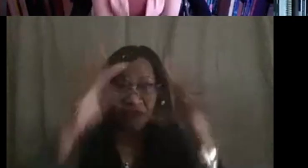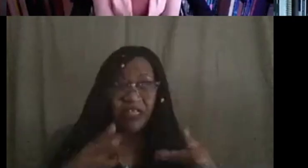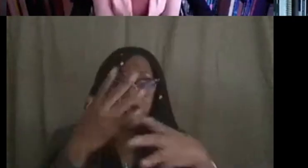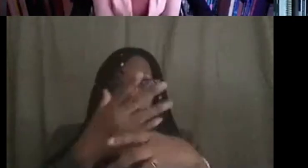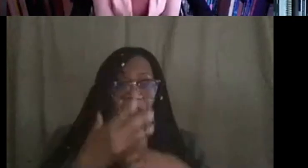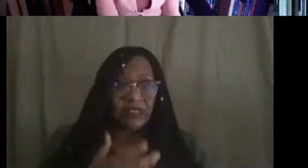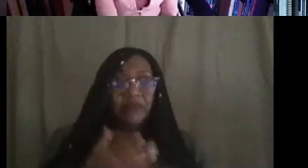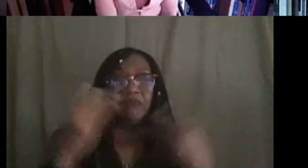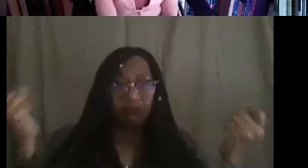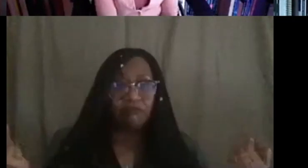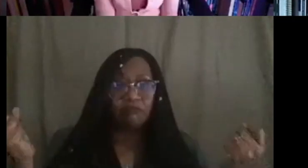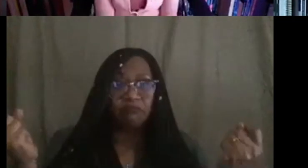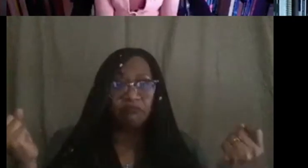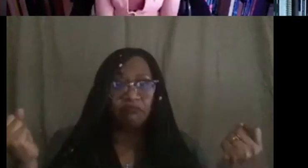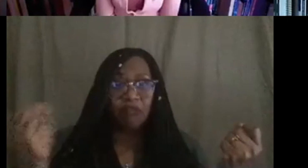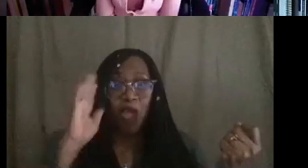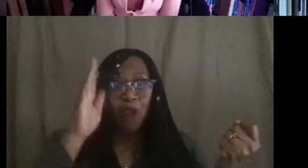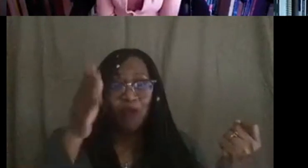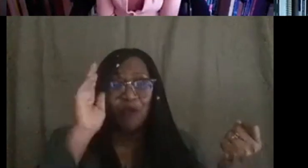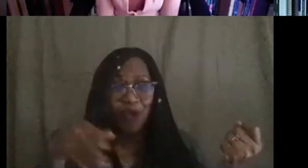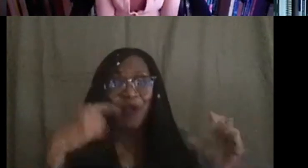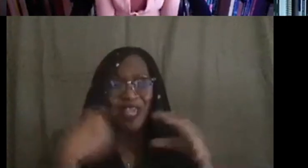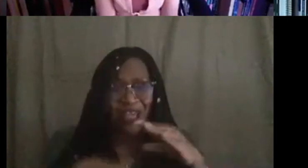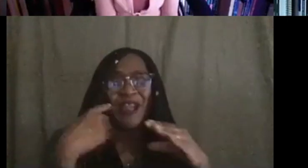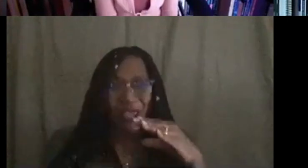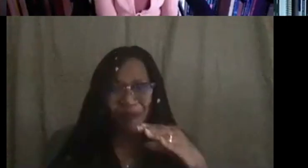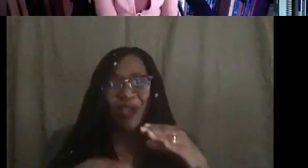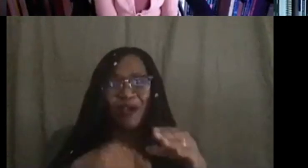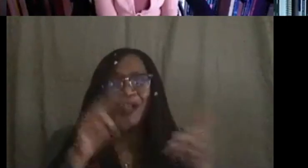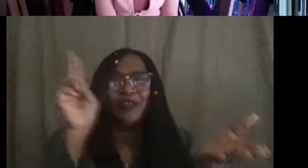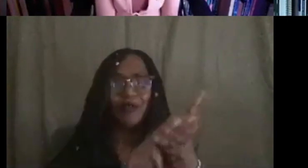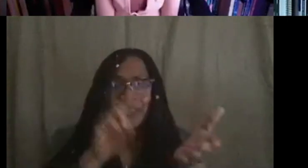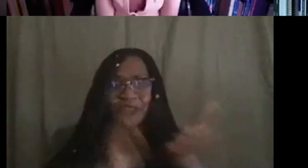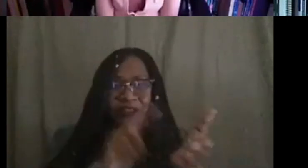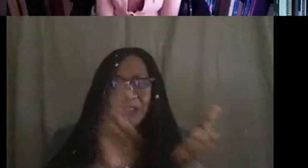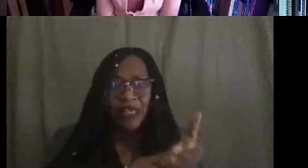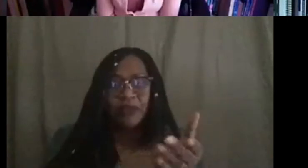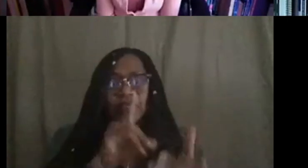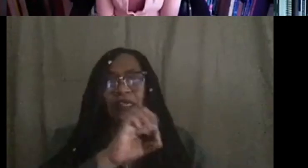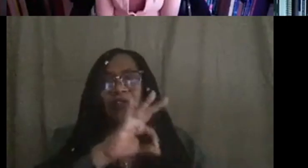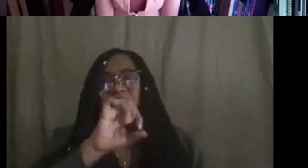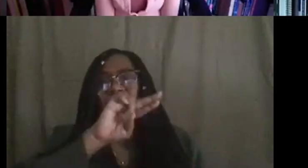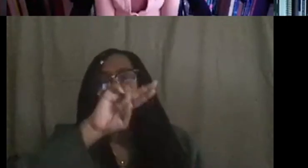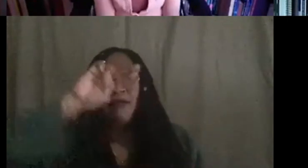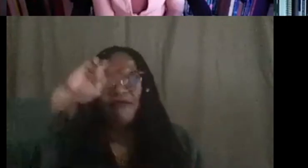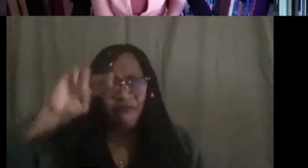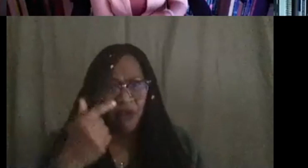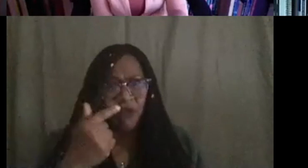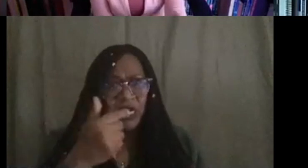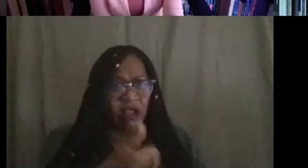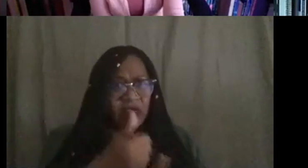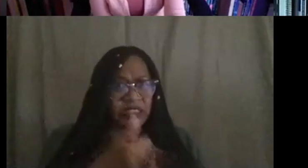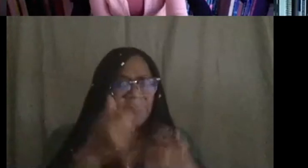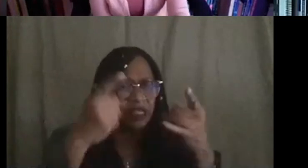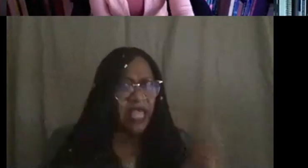get an email from Eventbrite to register for the closed workshop. This is titled Beholding Ourselves, and it's going to happen on Sunday,